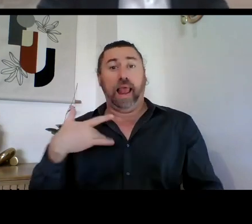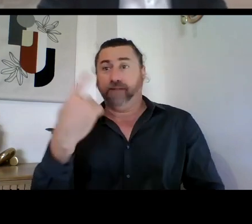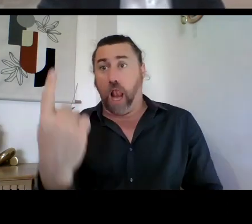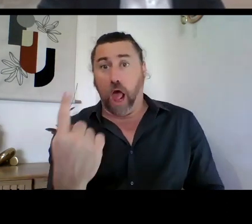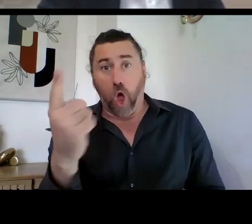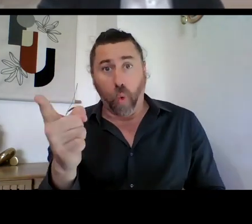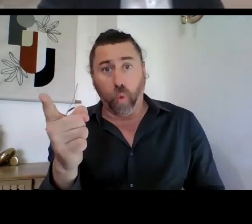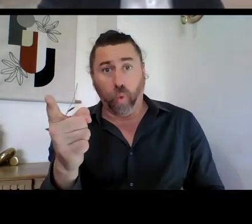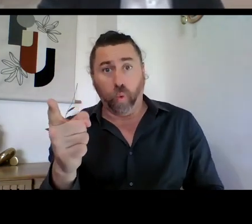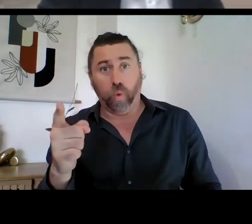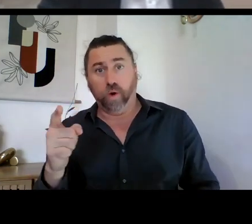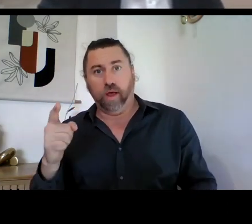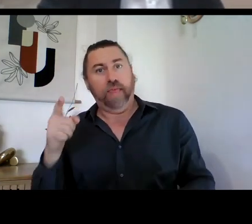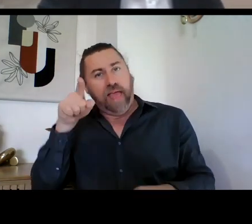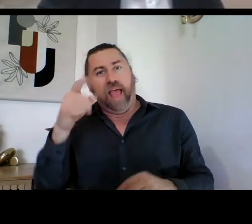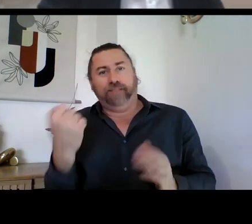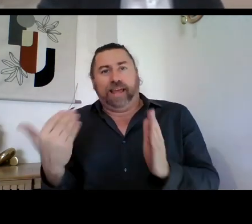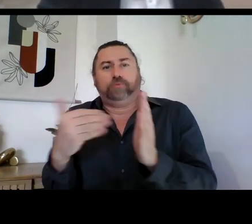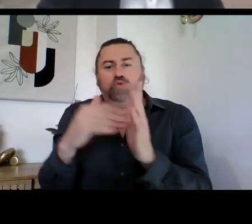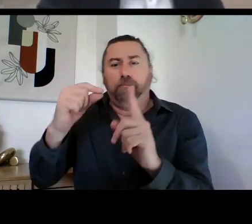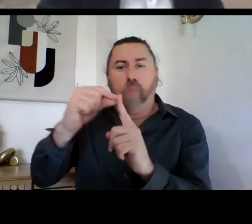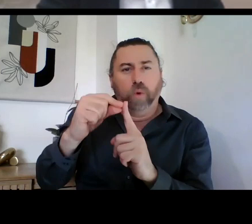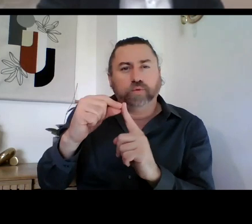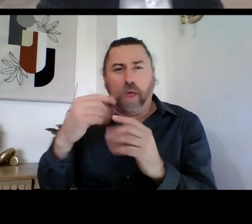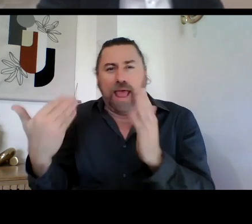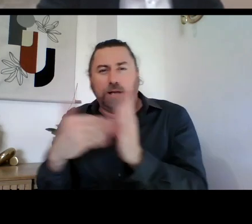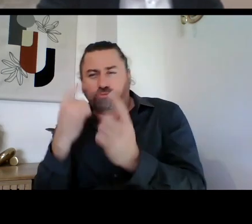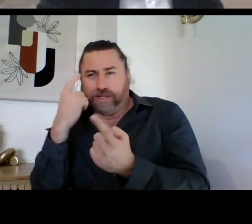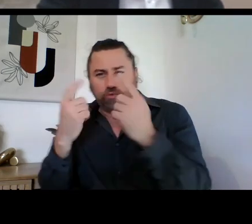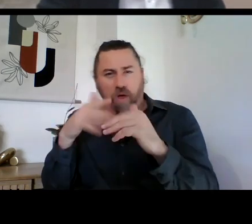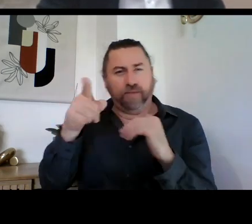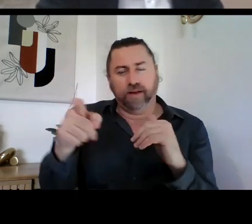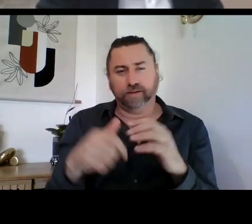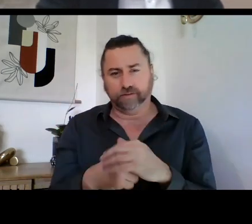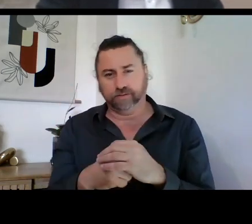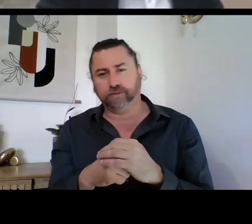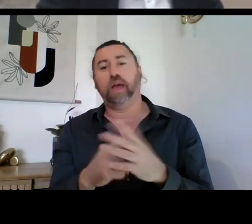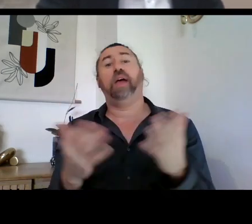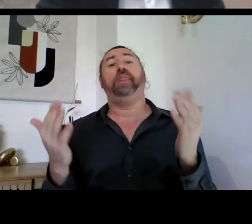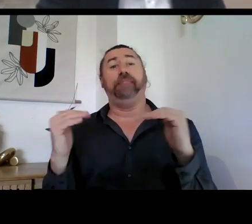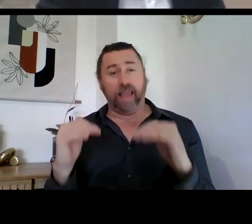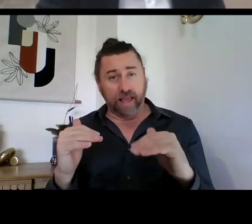that really should be considered separately. And then finally, we're